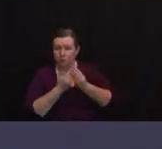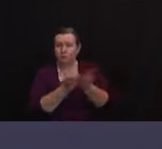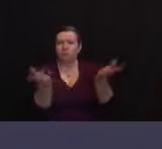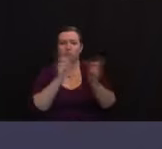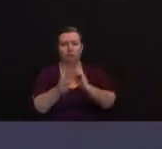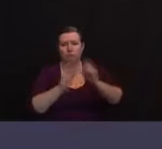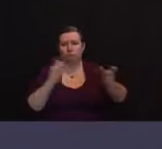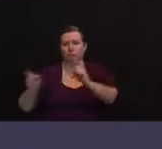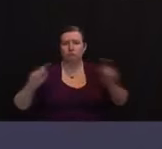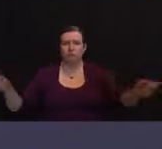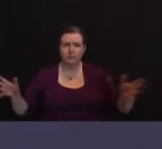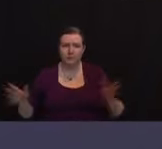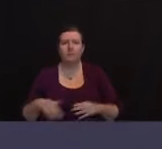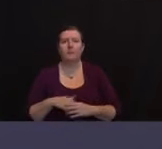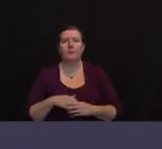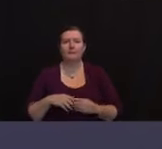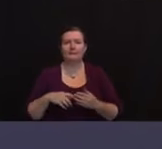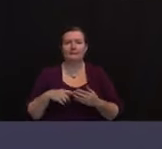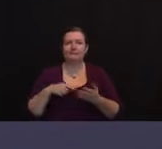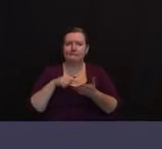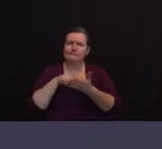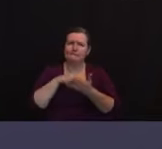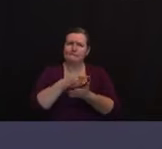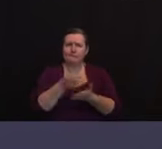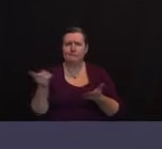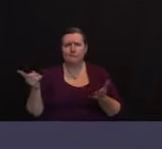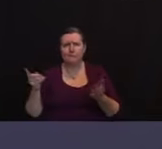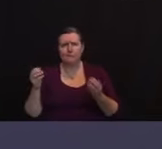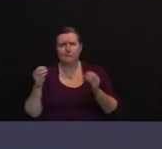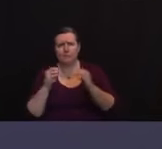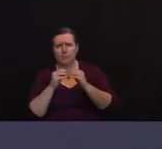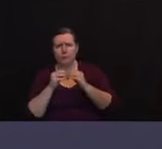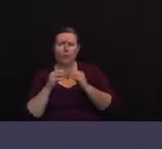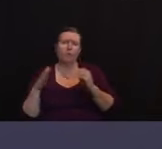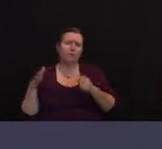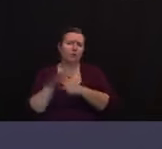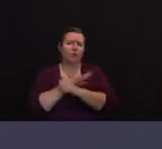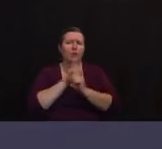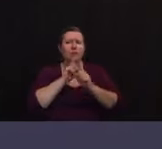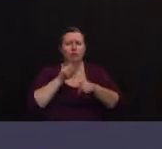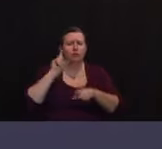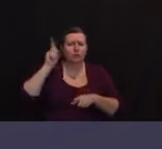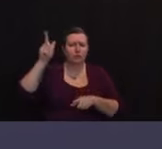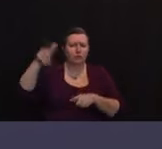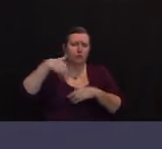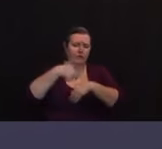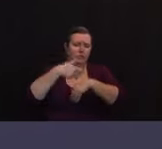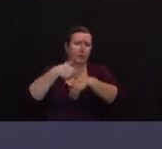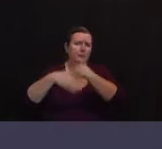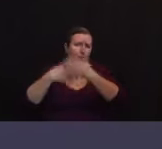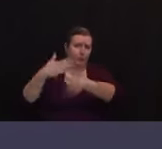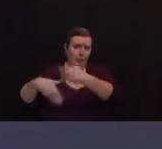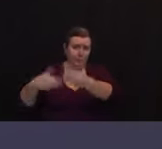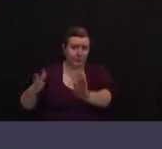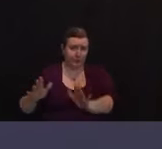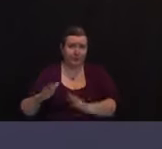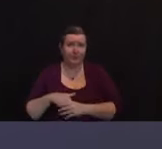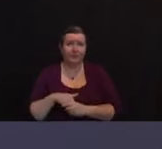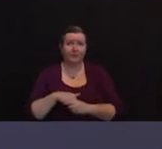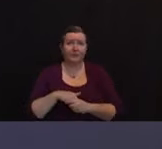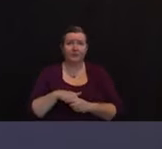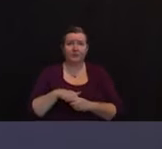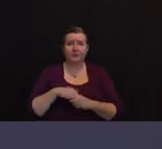answer to that, and with time we will do that. Thank you for that. Sir, do you have any? You good? You got one? Nice mask, by the way. Hold